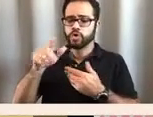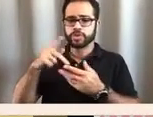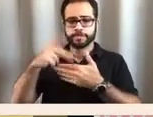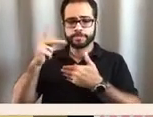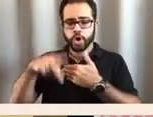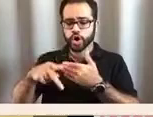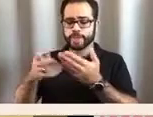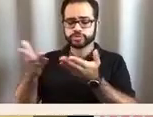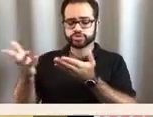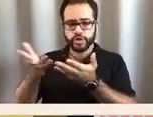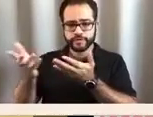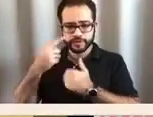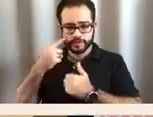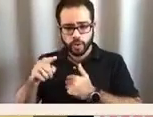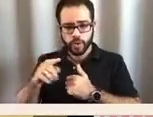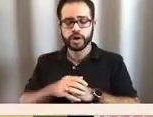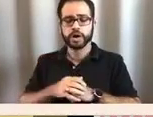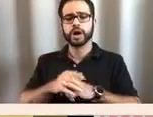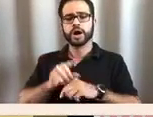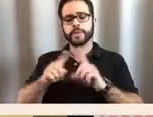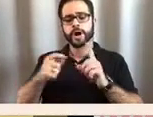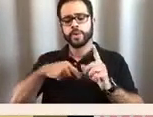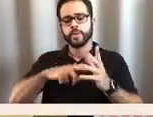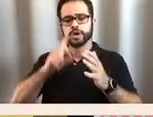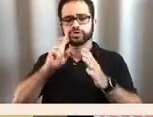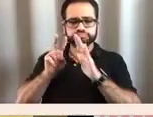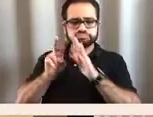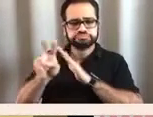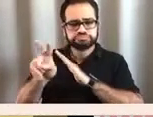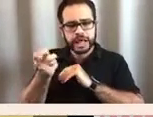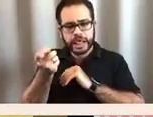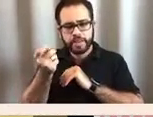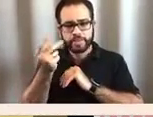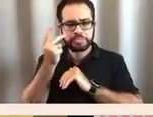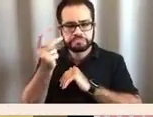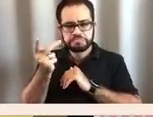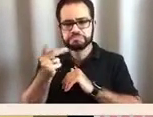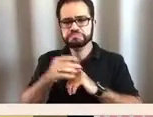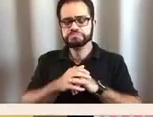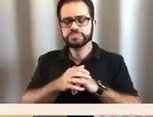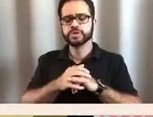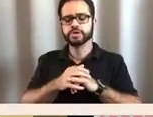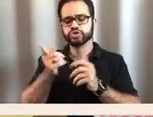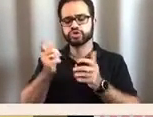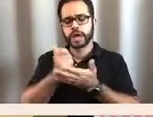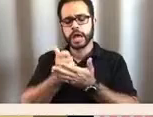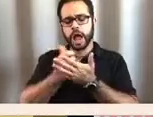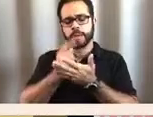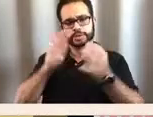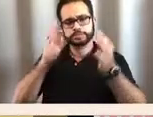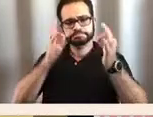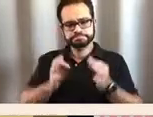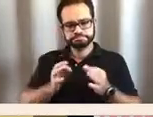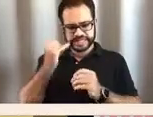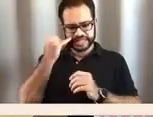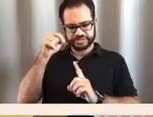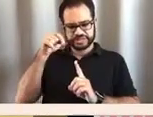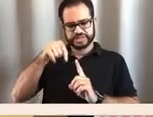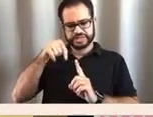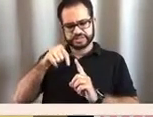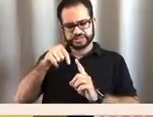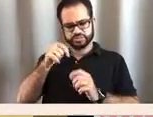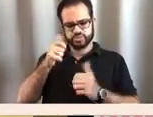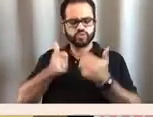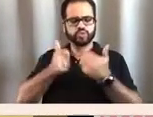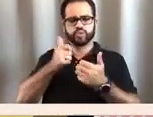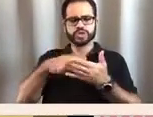programs are serving. But we wanted to give you a glimpse to kind of help you make a decision about, which one